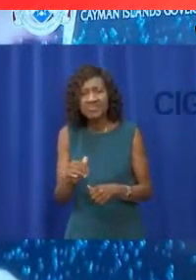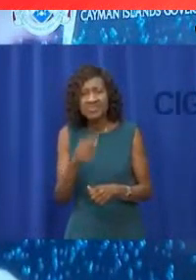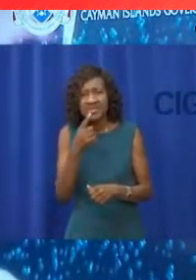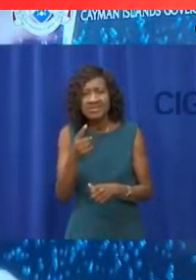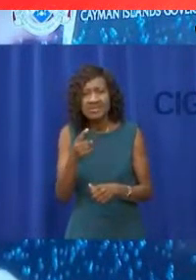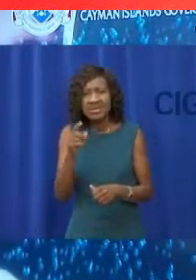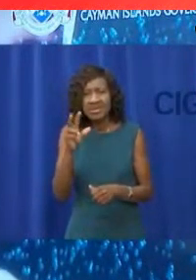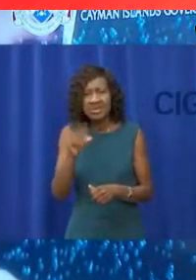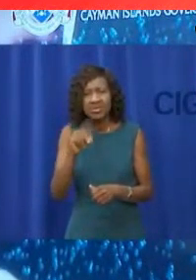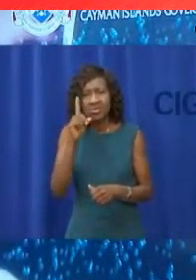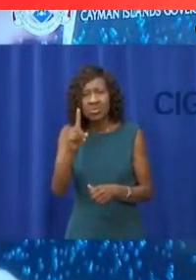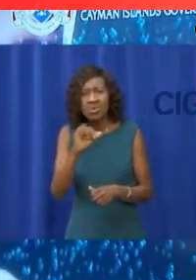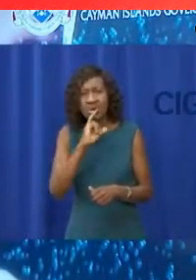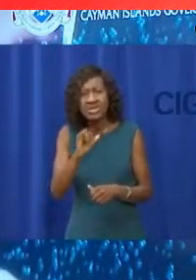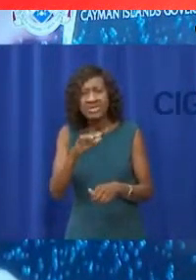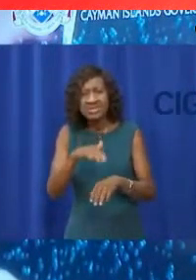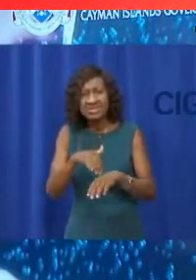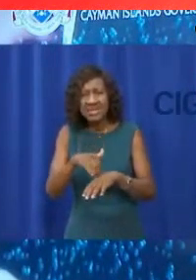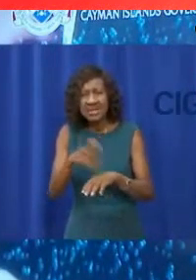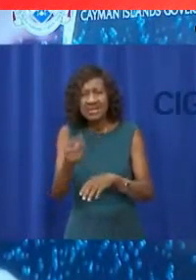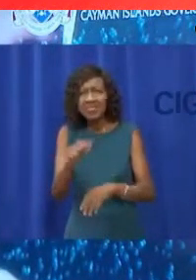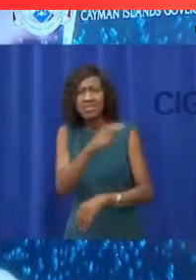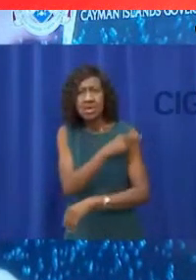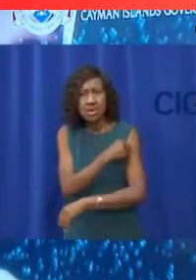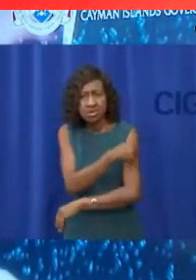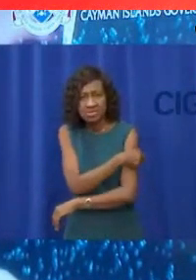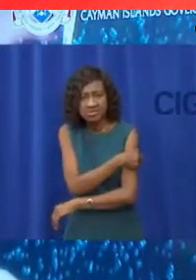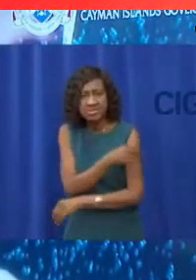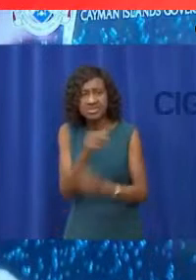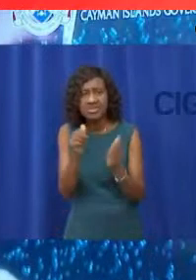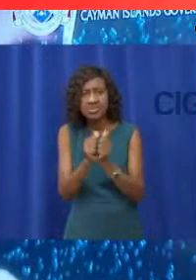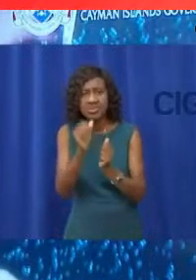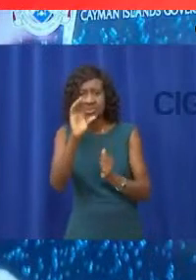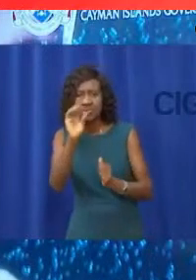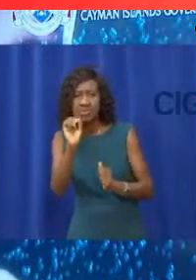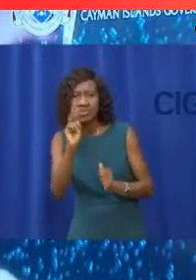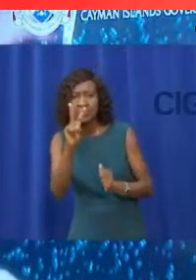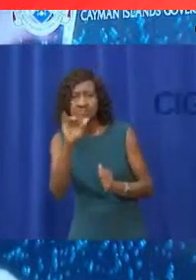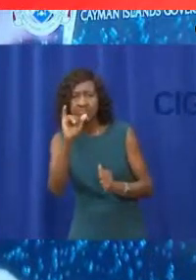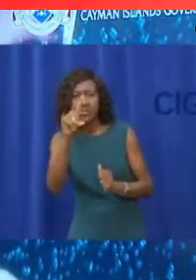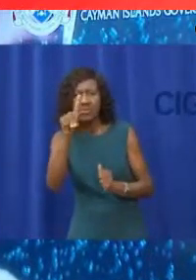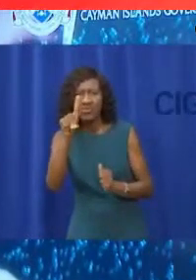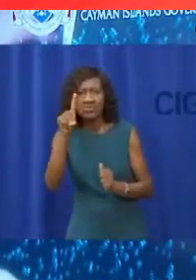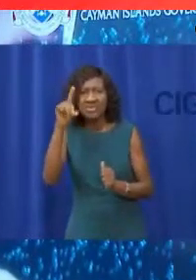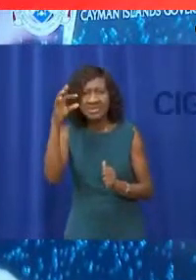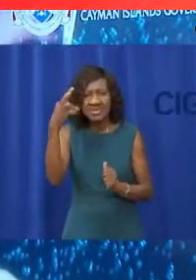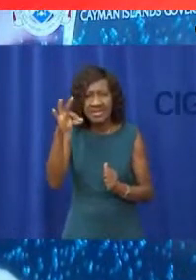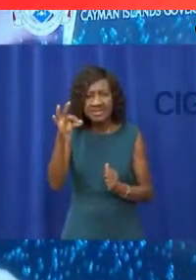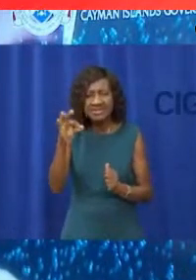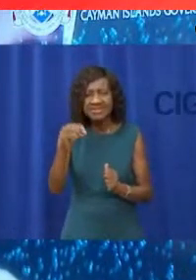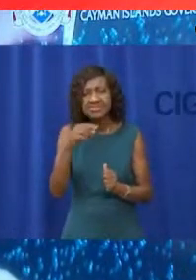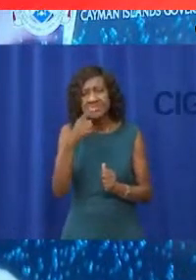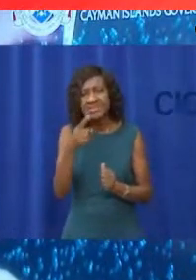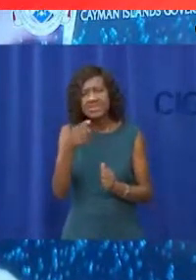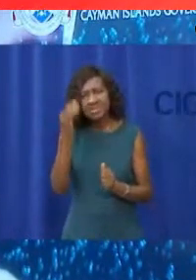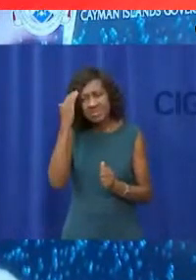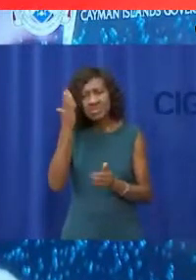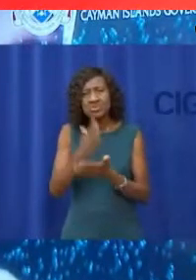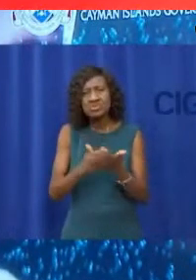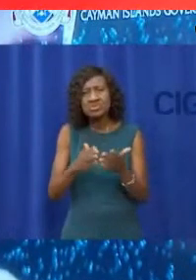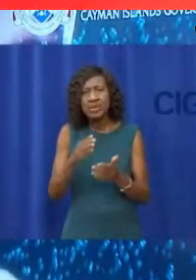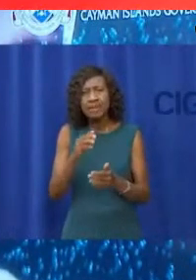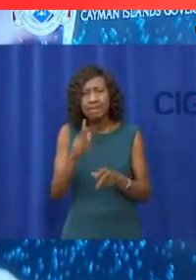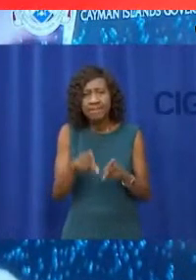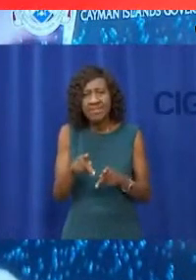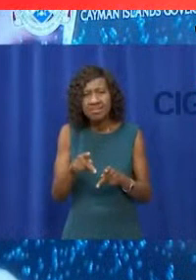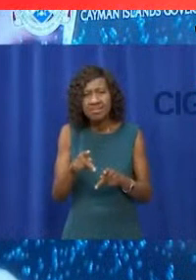currently an inpatient at any hospital with COVID-19. I know some people are unwell and they're at home,